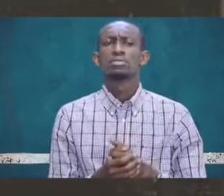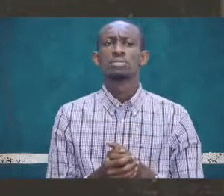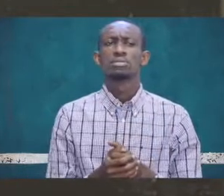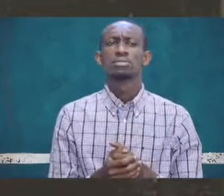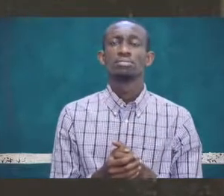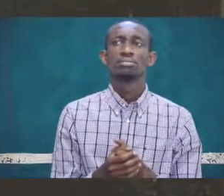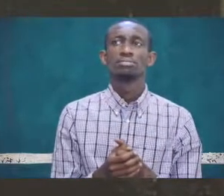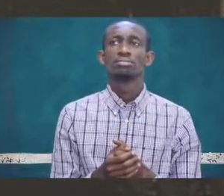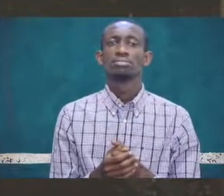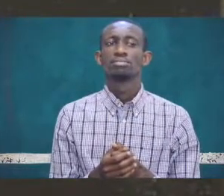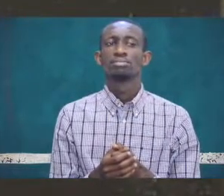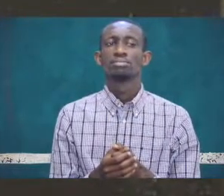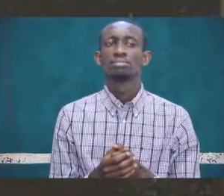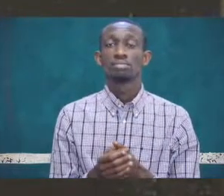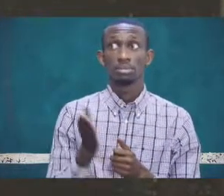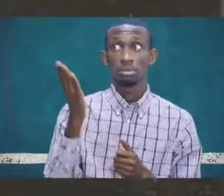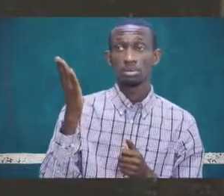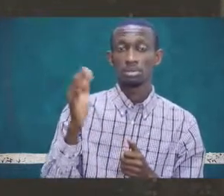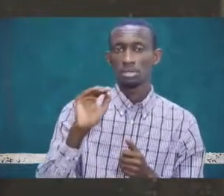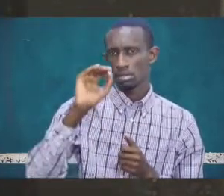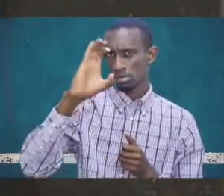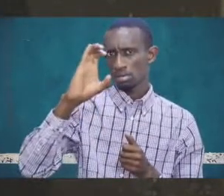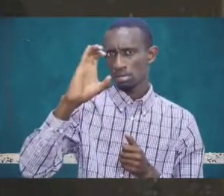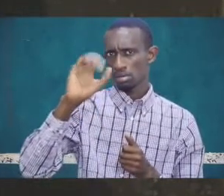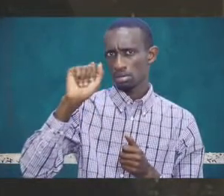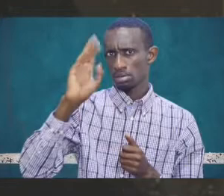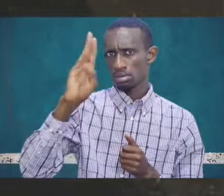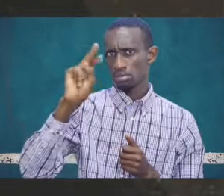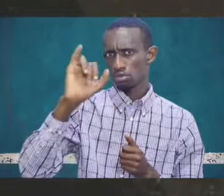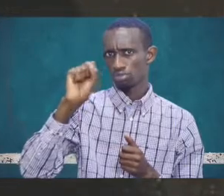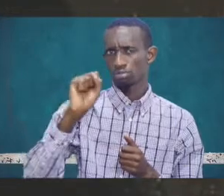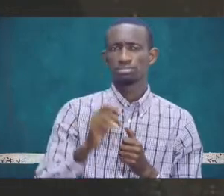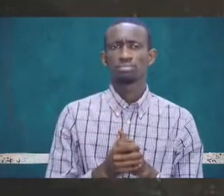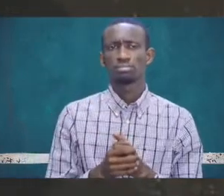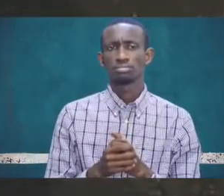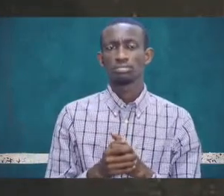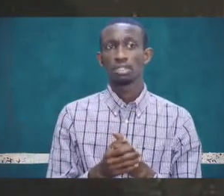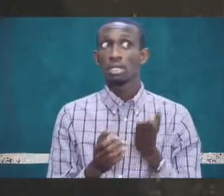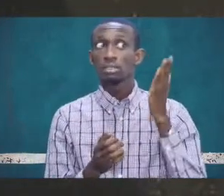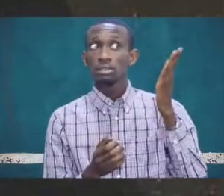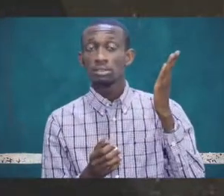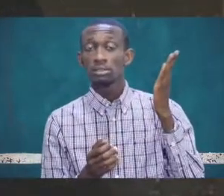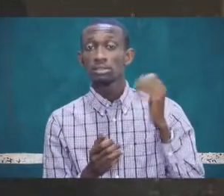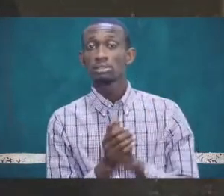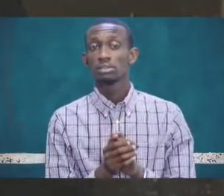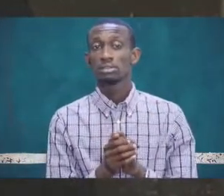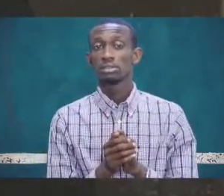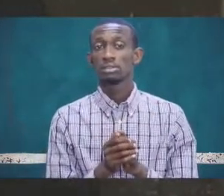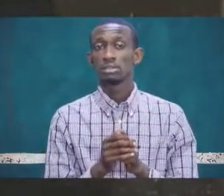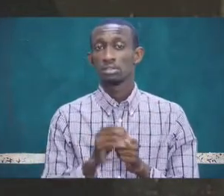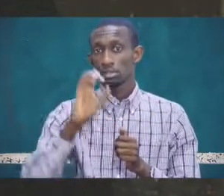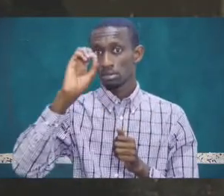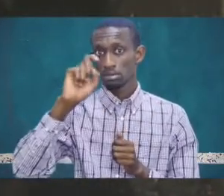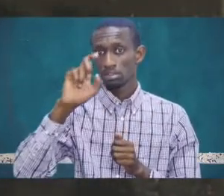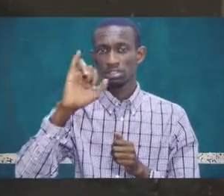is the carboxylic acid. It is the one that is protonated. So this hydrogen, the oxygen, will have to